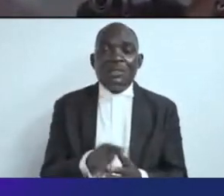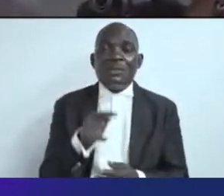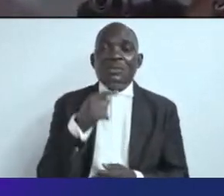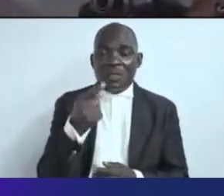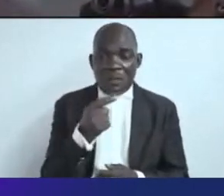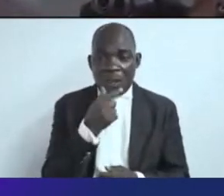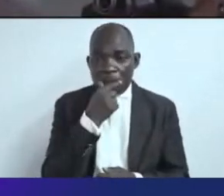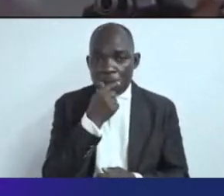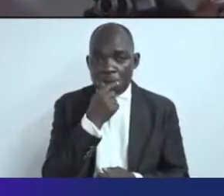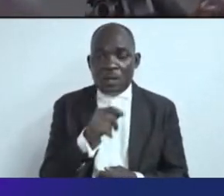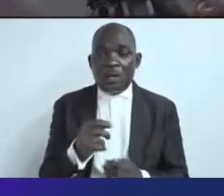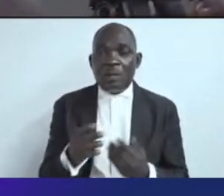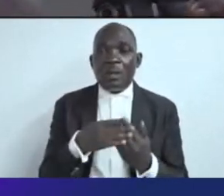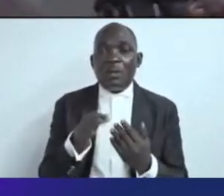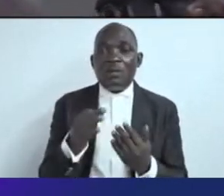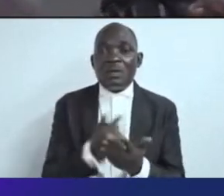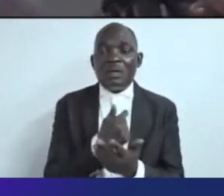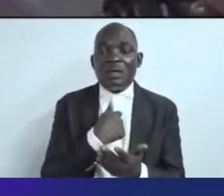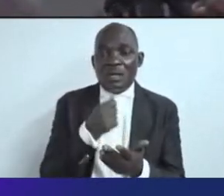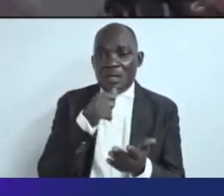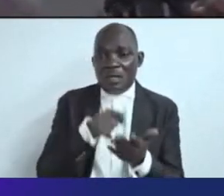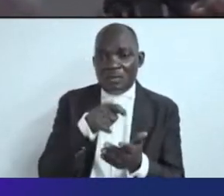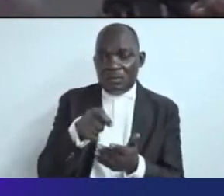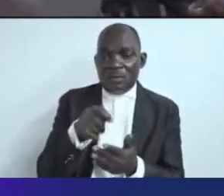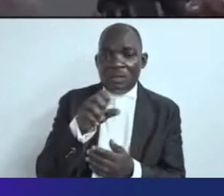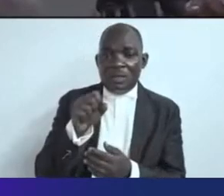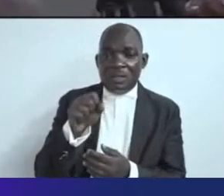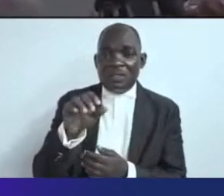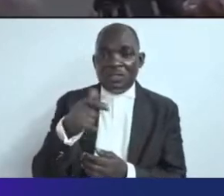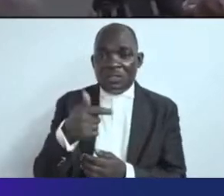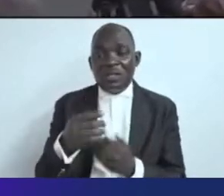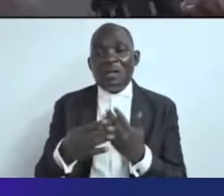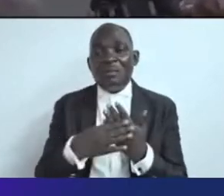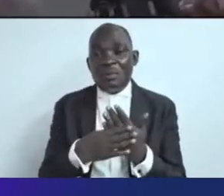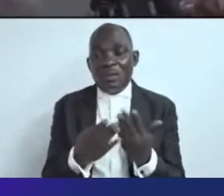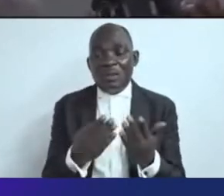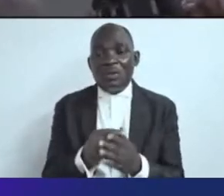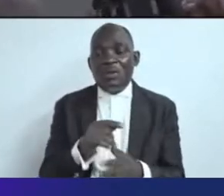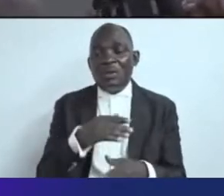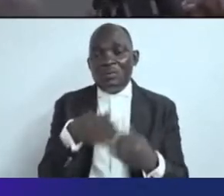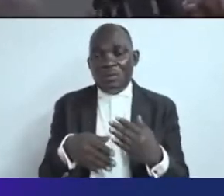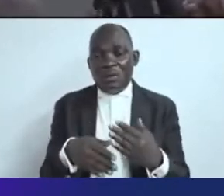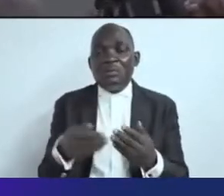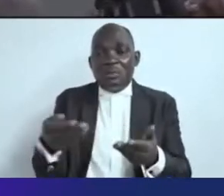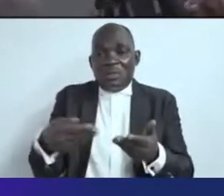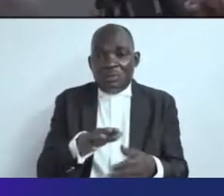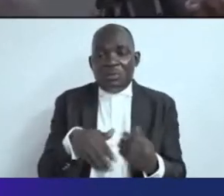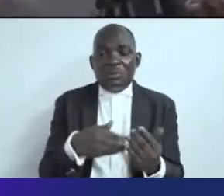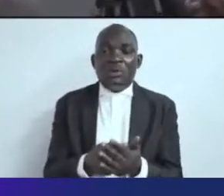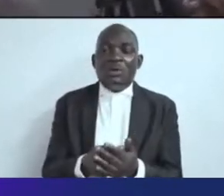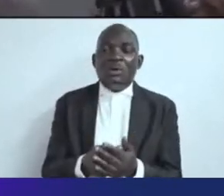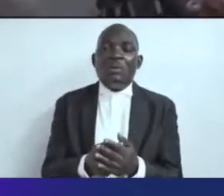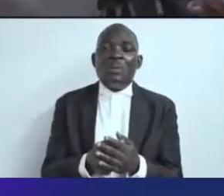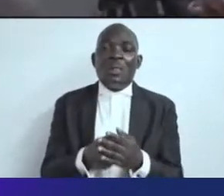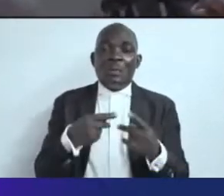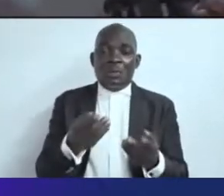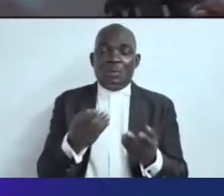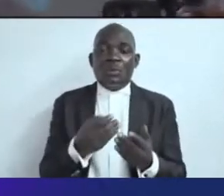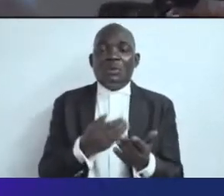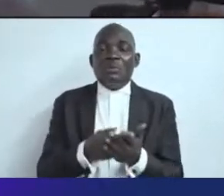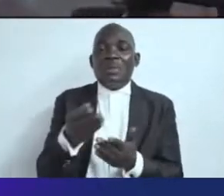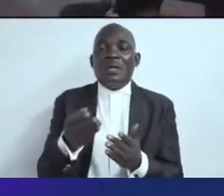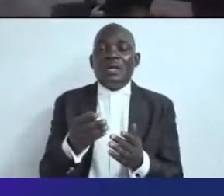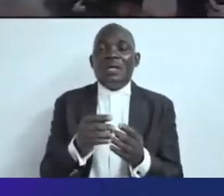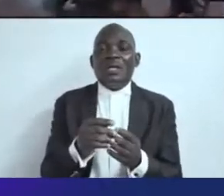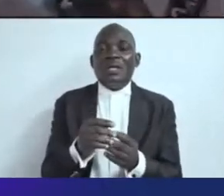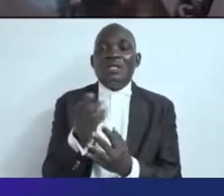that the Bank of Ghana had written to Societe Generale to furnish you with all the persons seeking to acquire shares in the